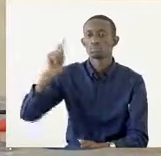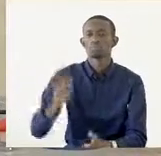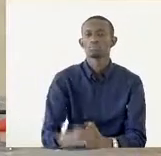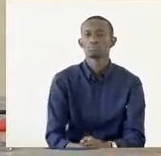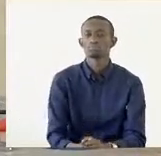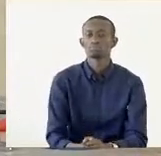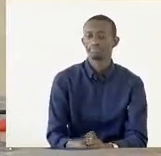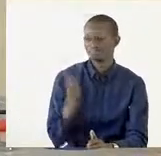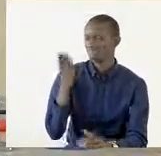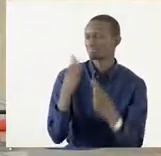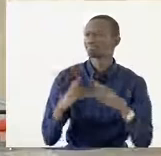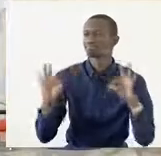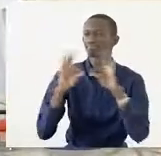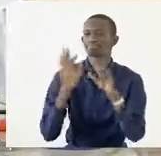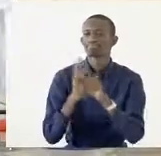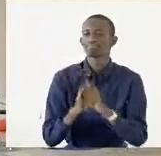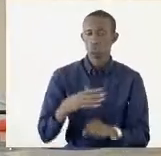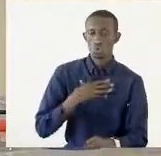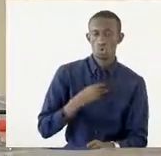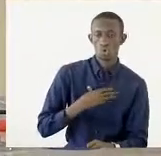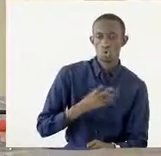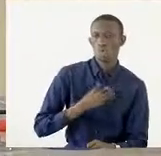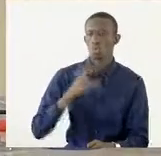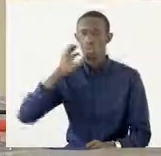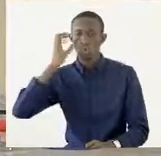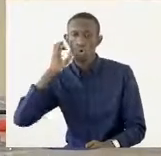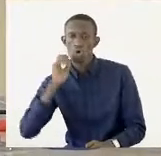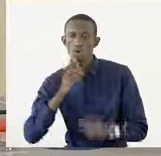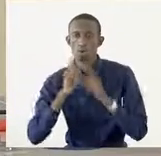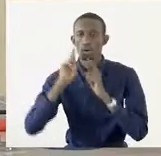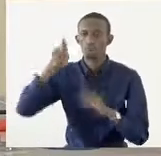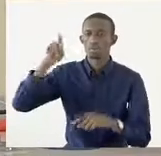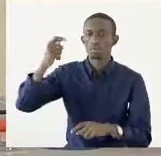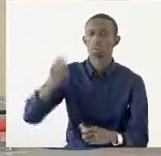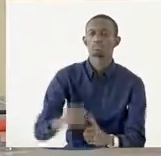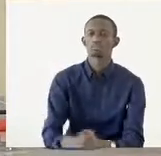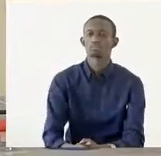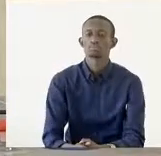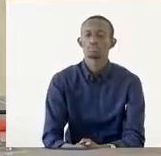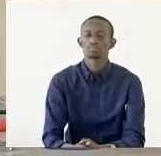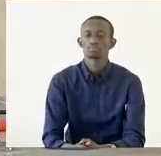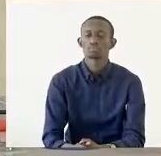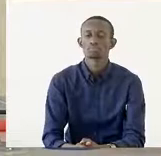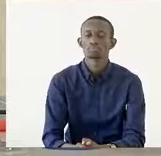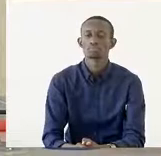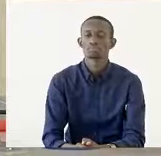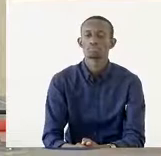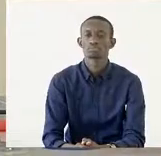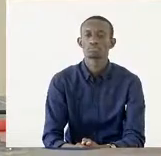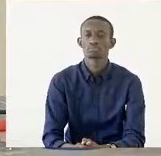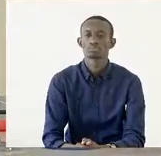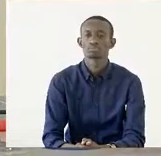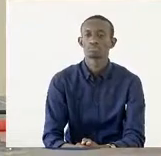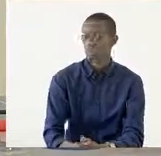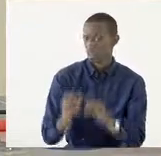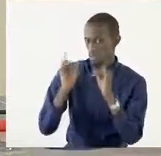This is very important. Yellow orange precipitate. Aliphatic ketone or aldehyde. When